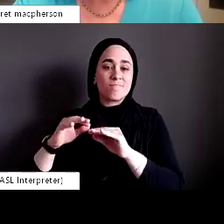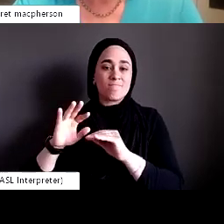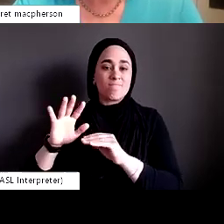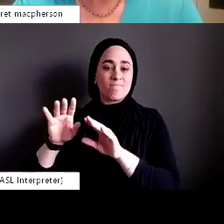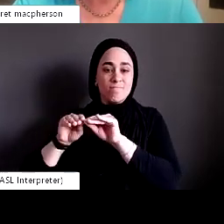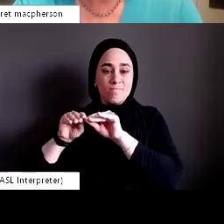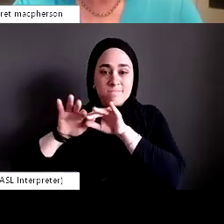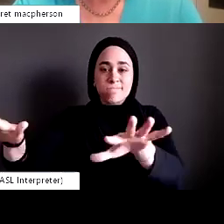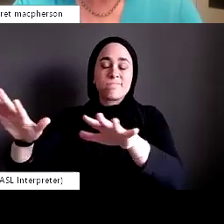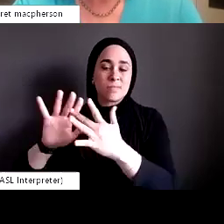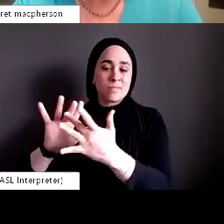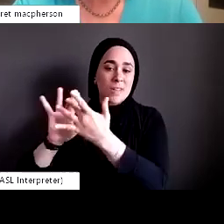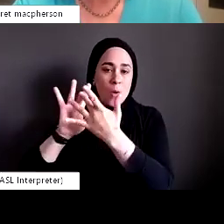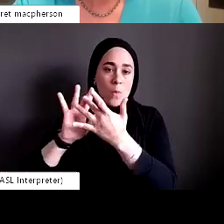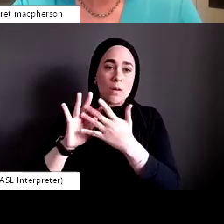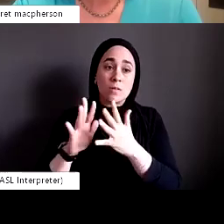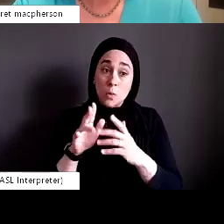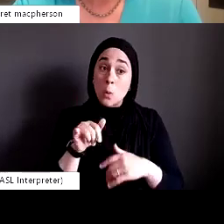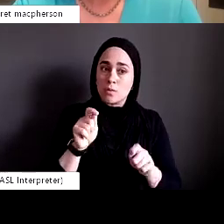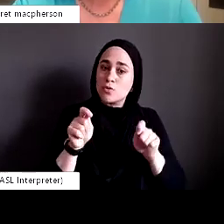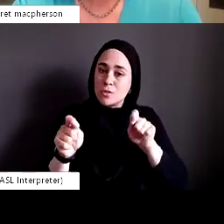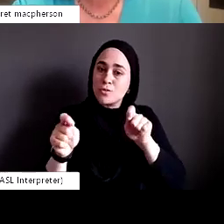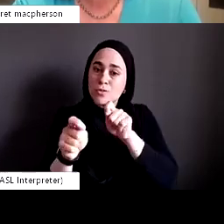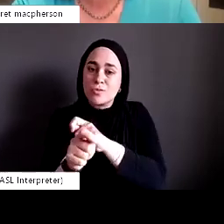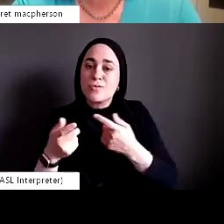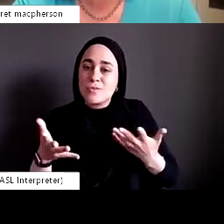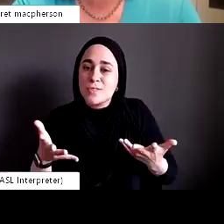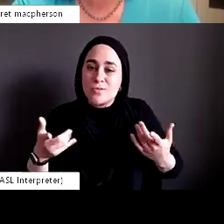the kinds of changes that we're seeing already.